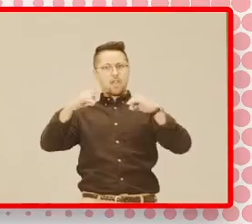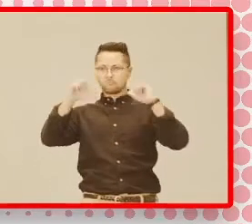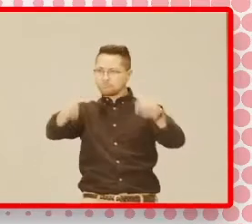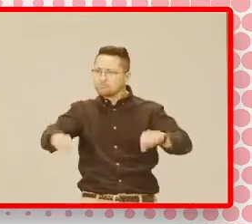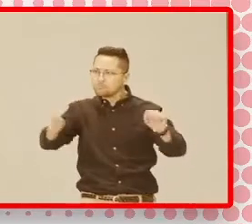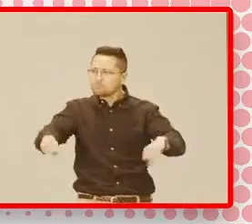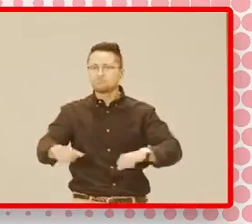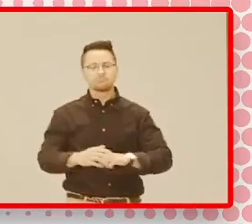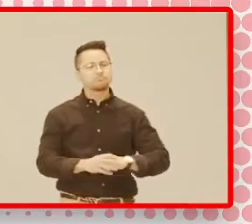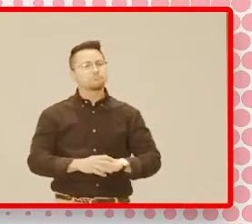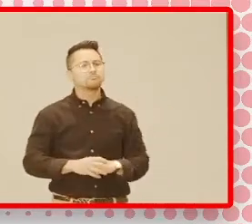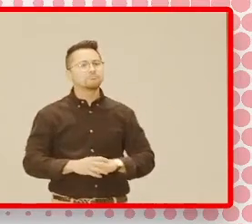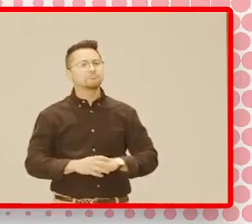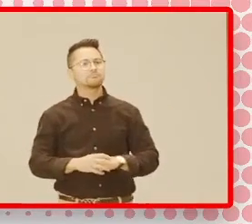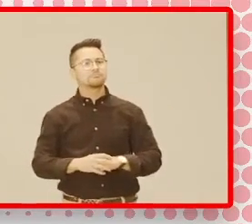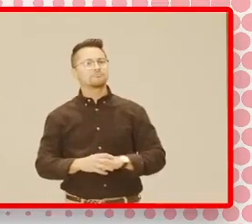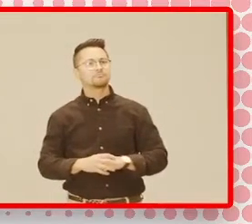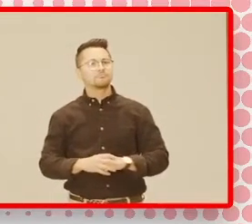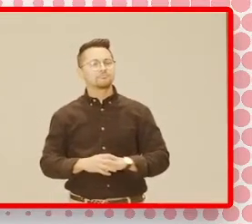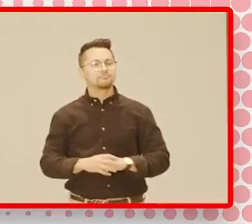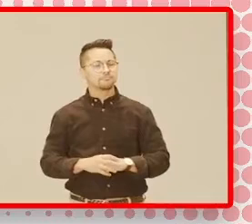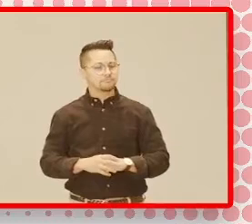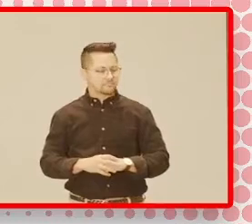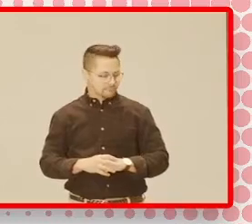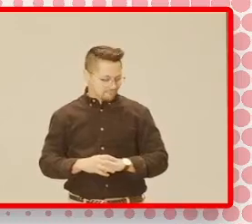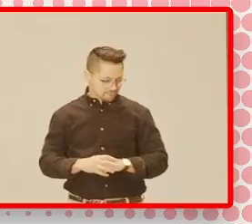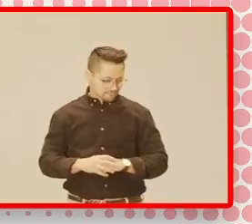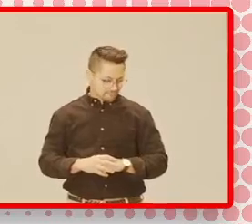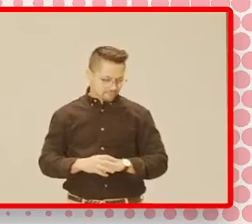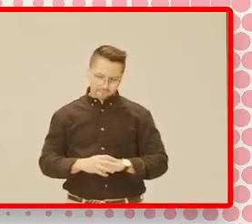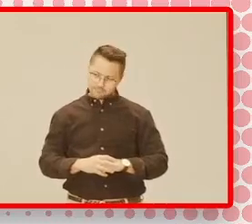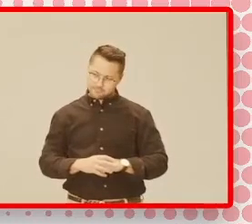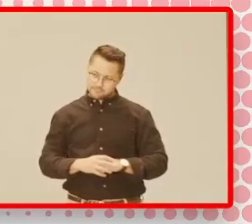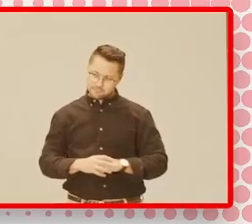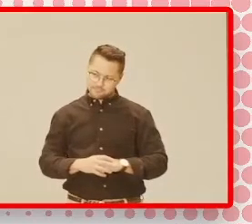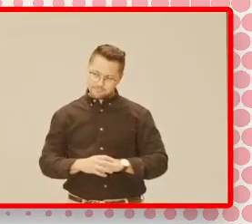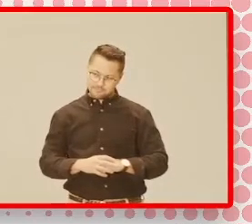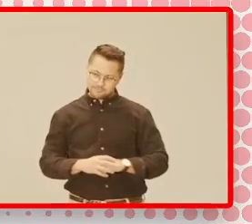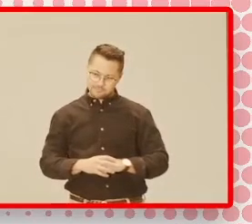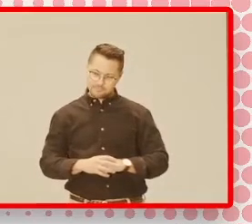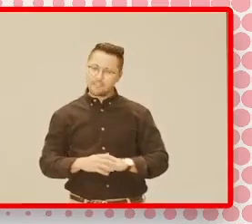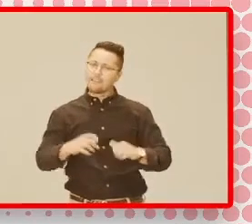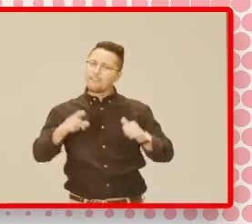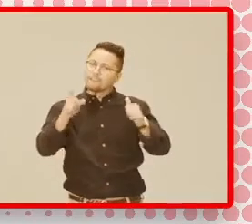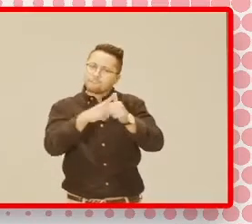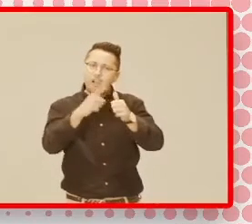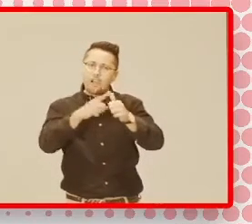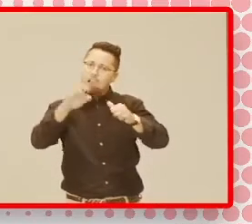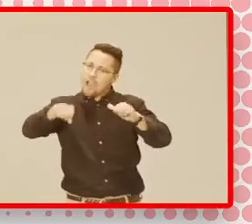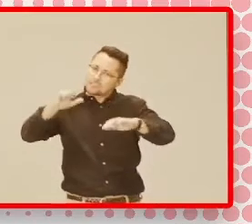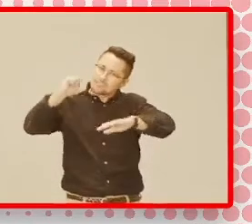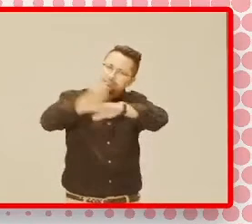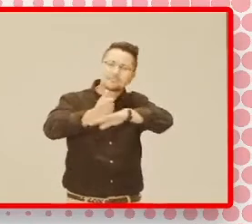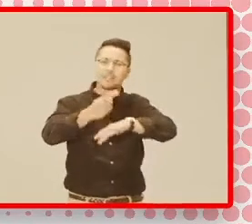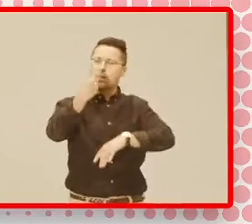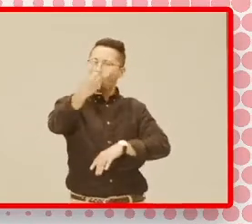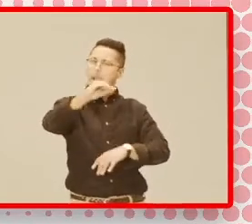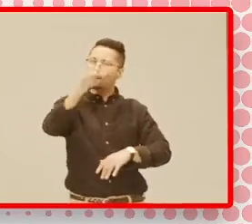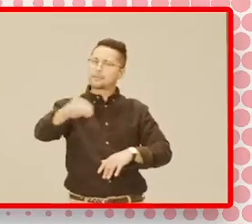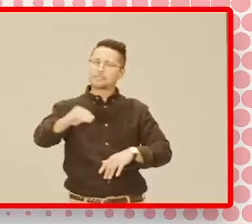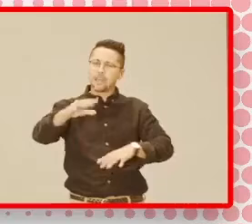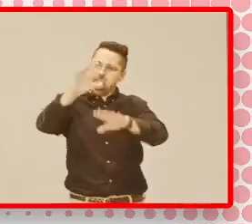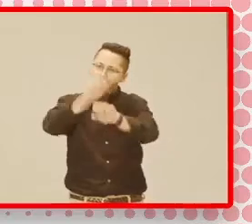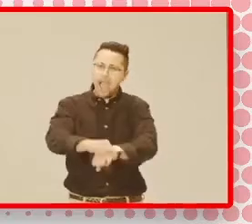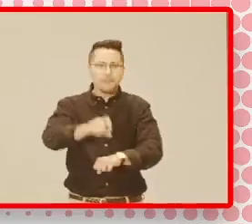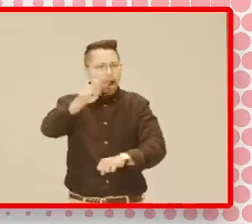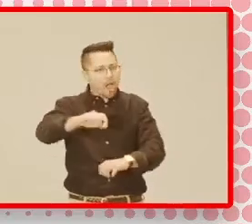You have to start by developing a 1% Bachelor habit in your freaking life.